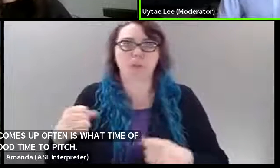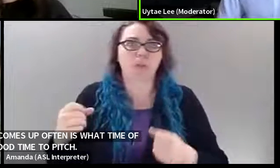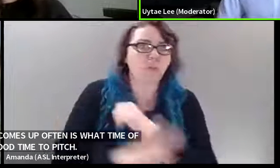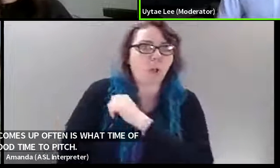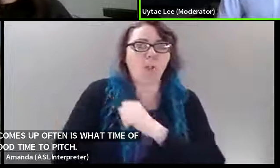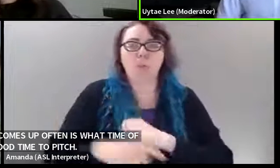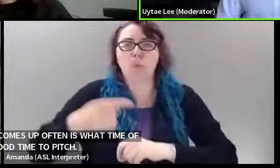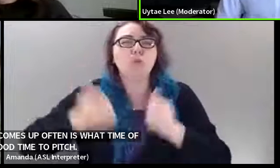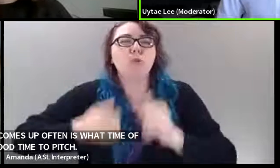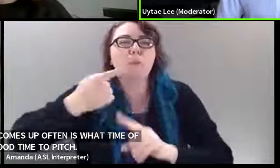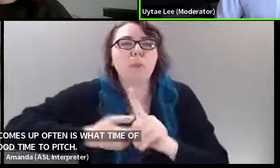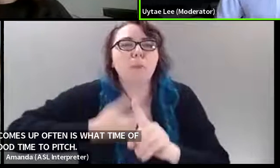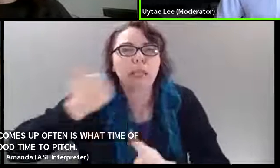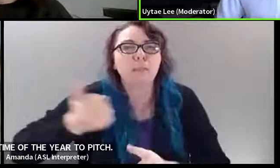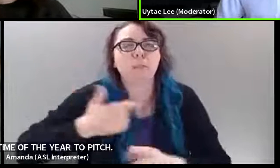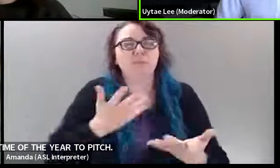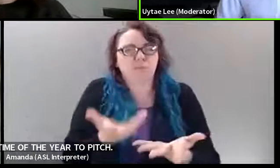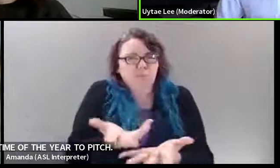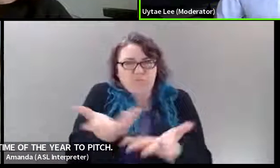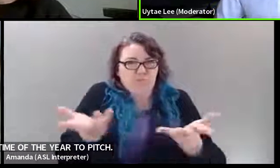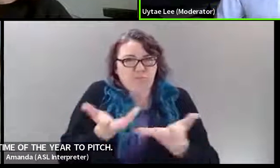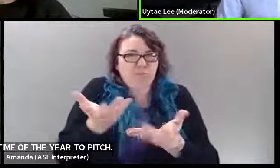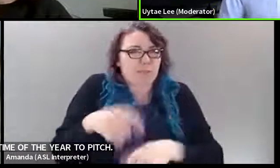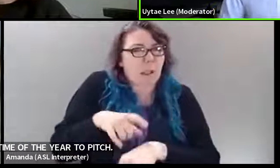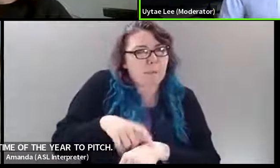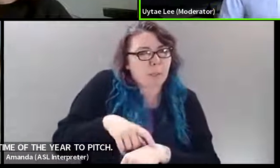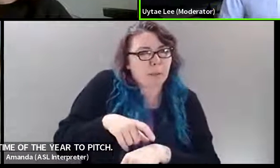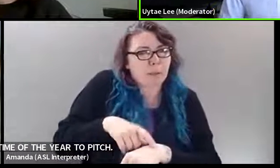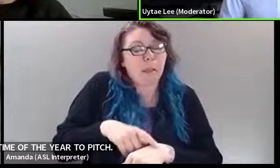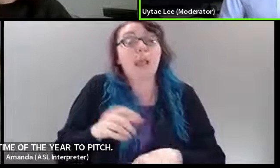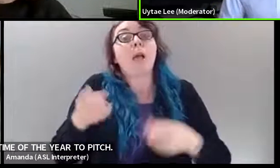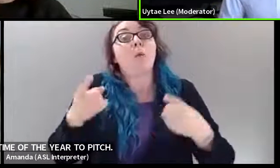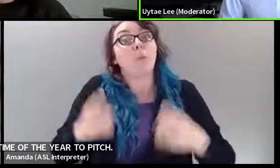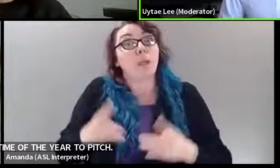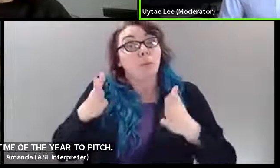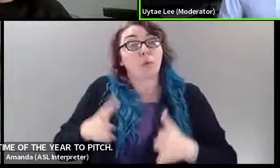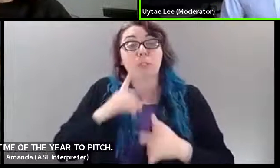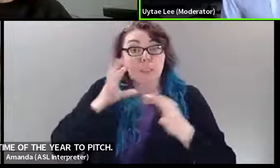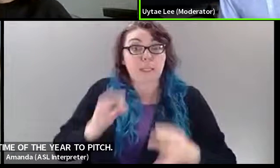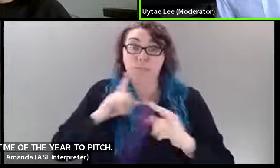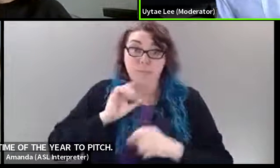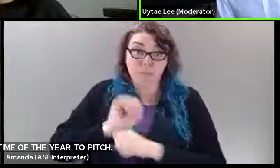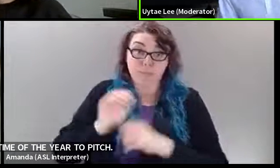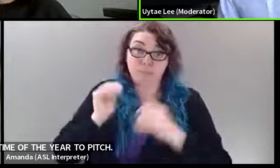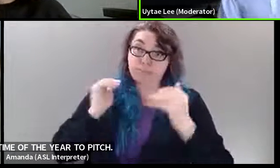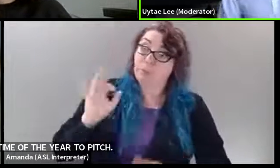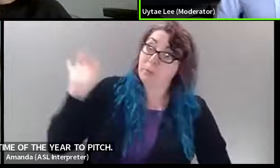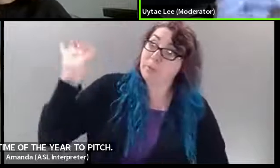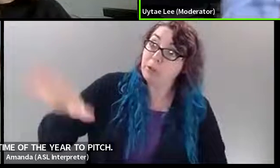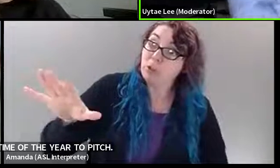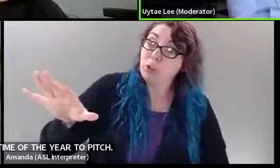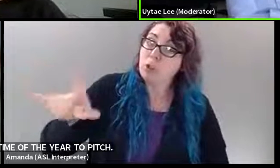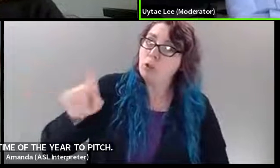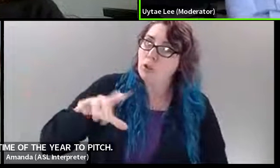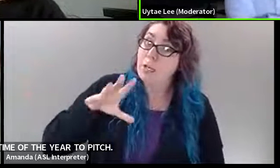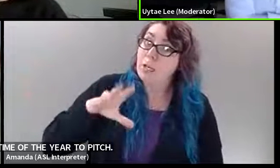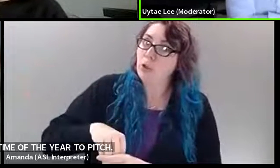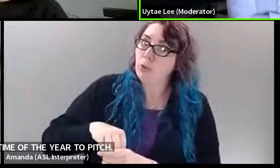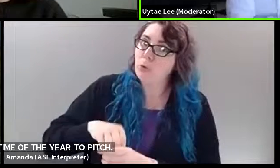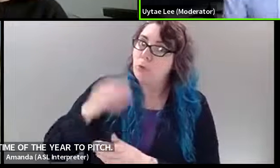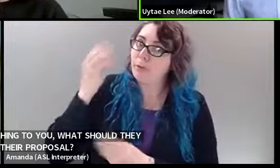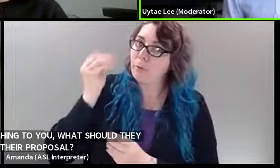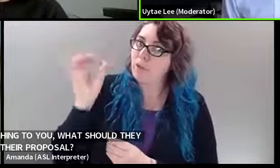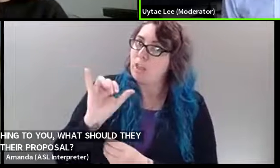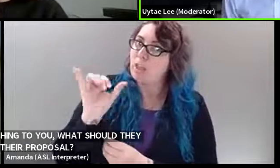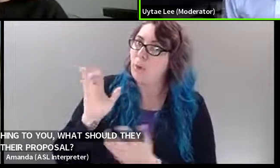to you, what should they include within their proposal? And I'm gonna, maybe start with Adam